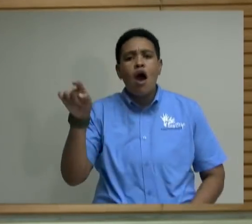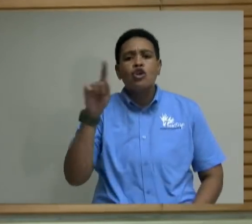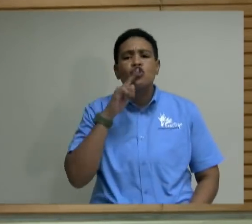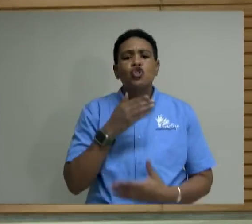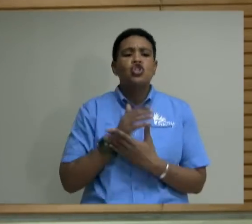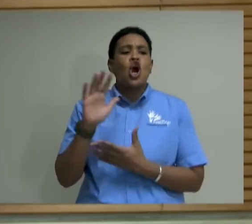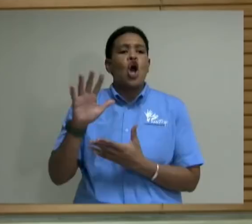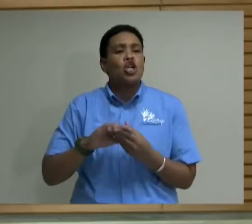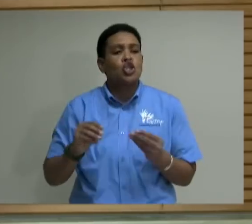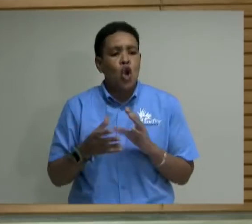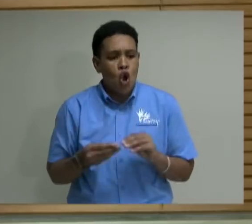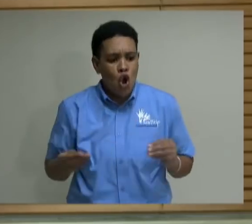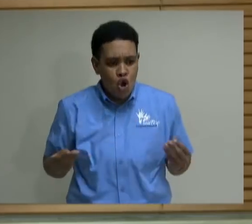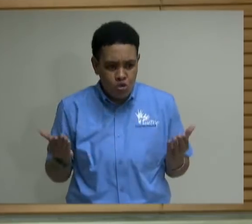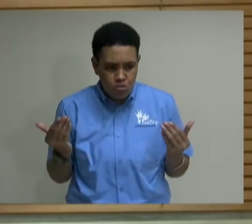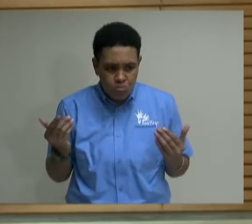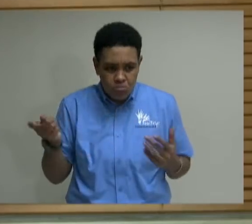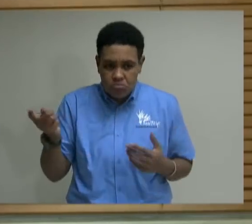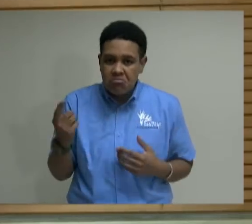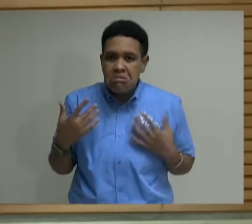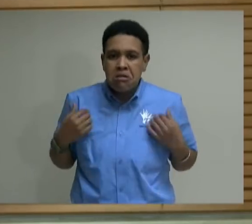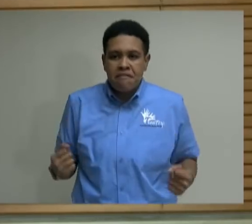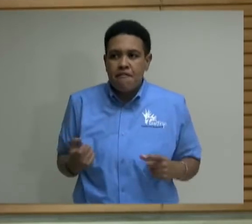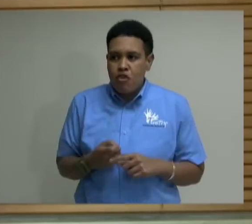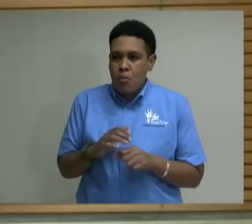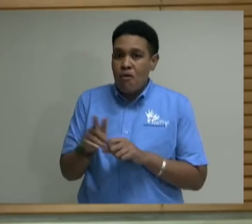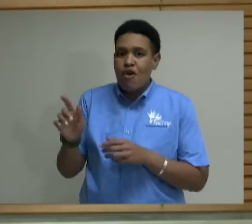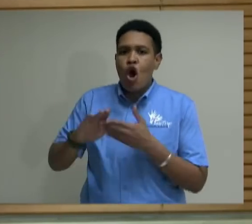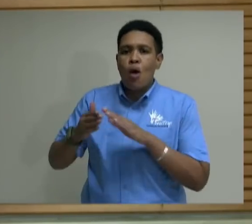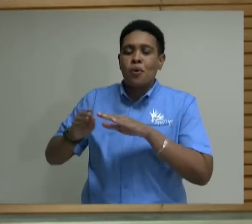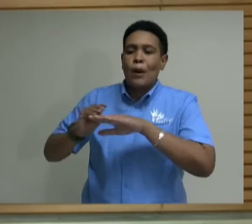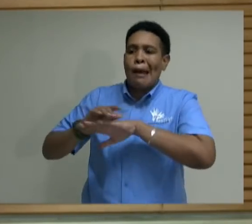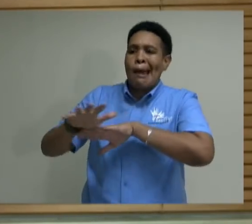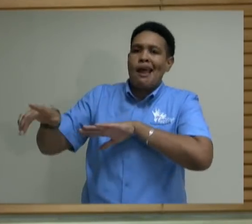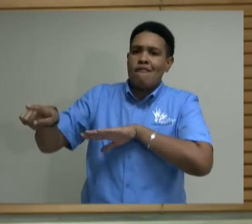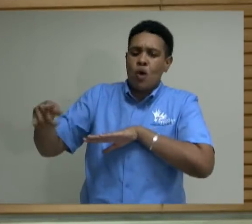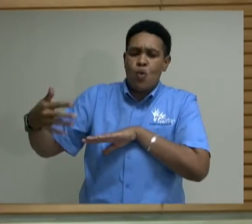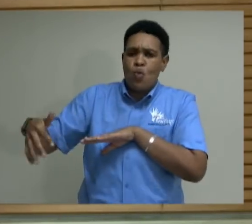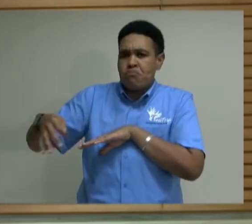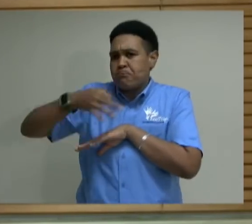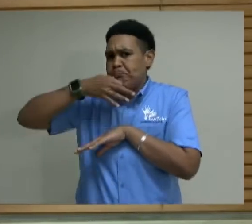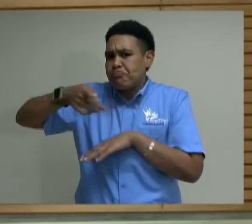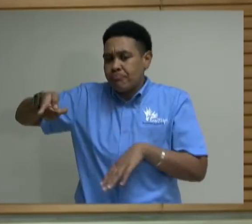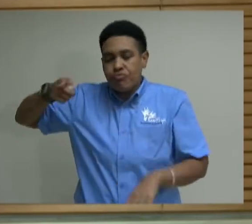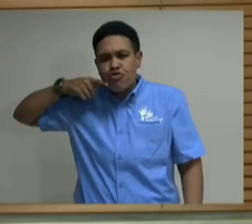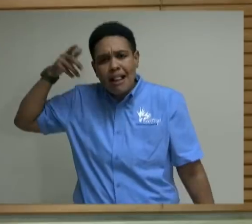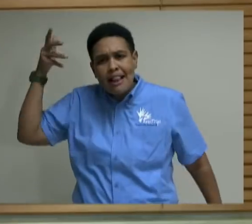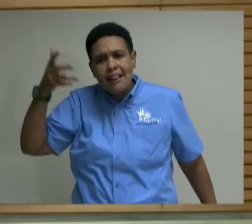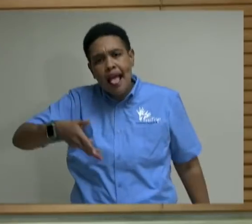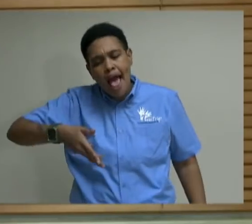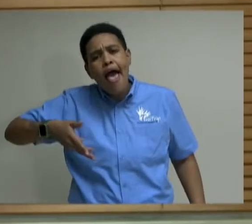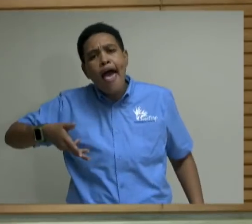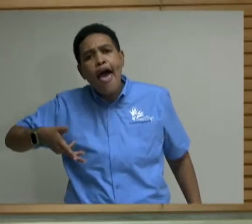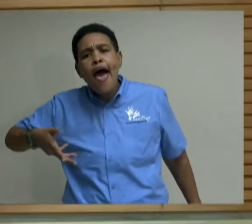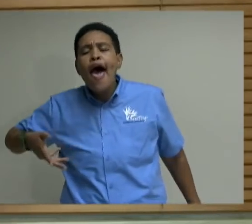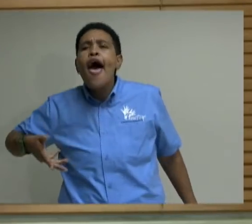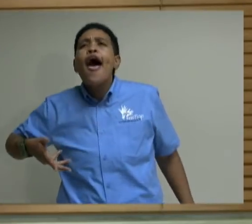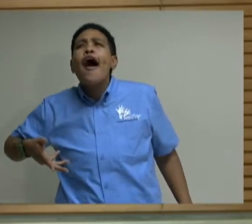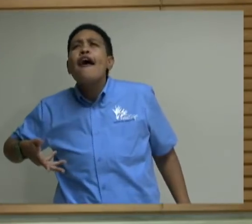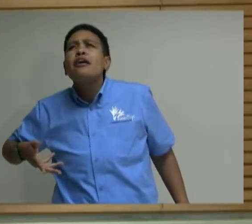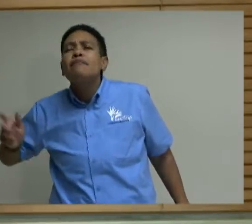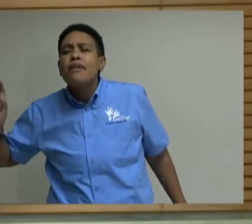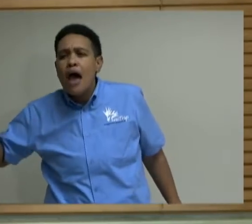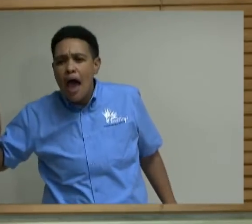her story. She is a community influencer and was there on the ground and had to